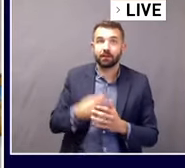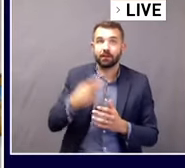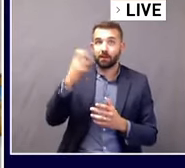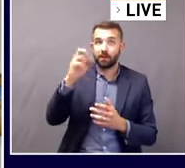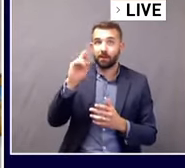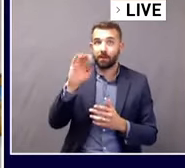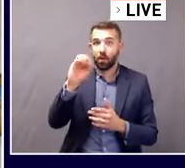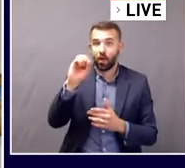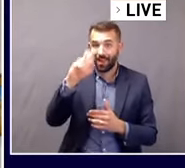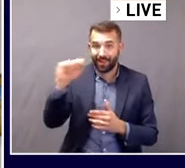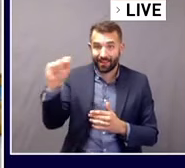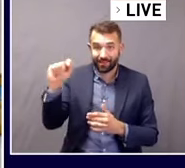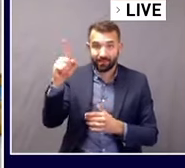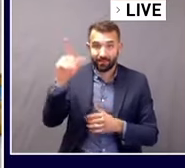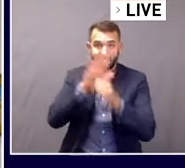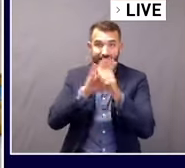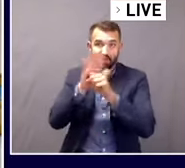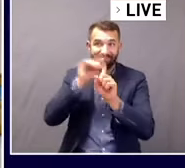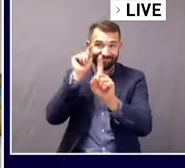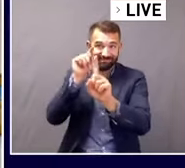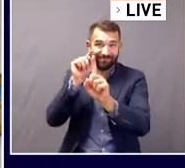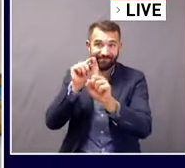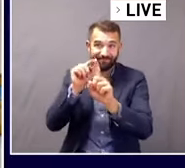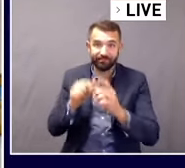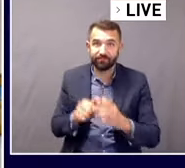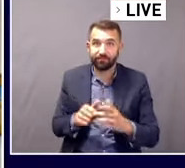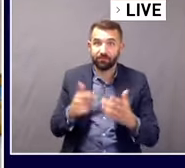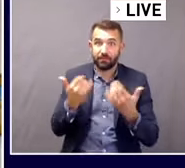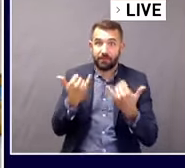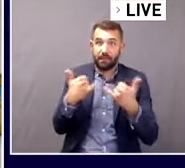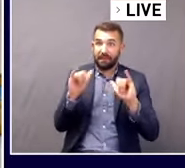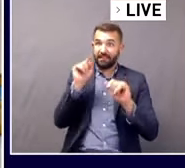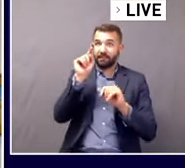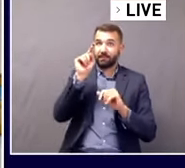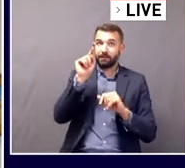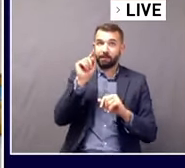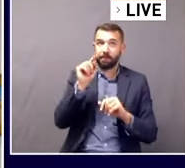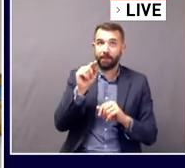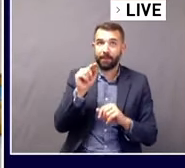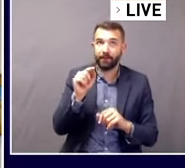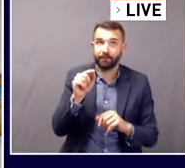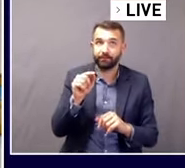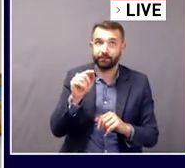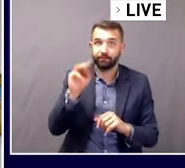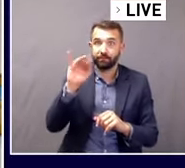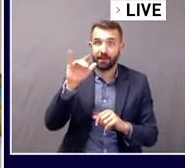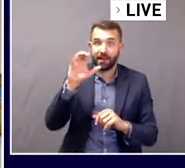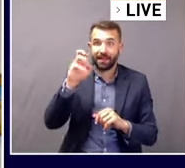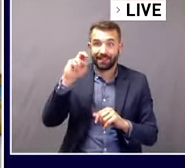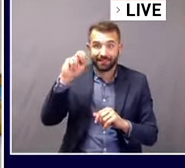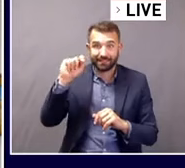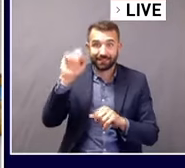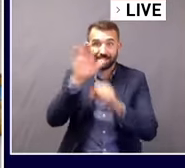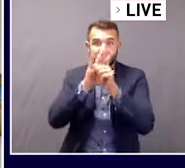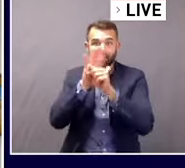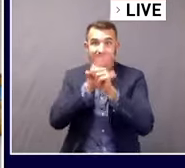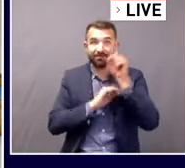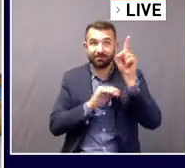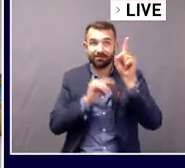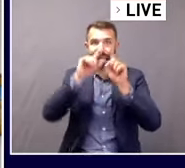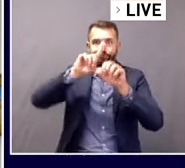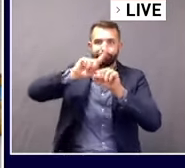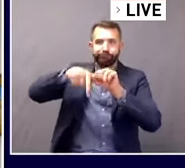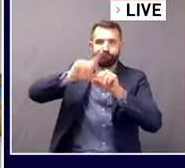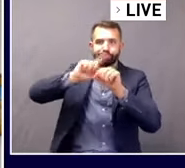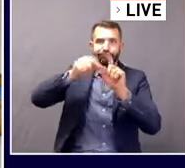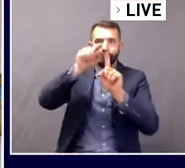this day, the situation in and around Millinocket was largely delimited to the